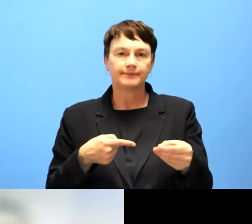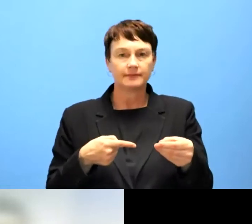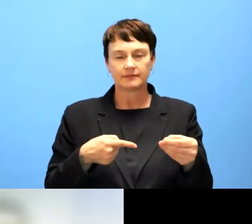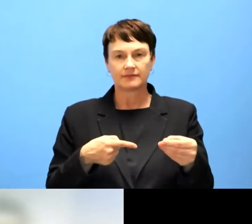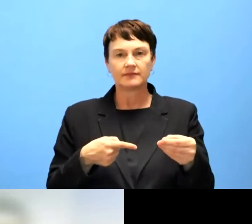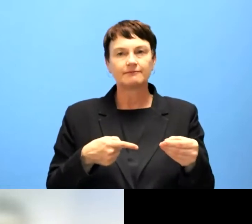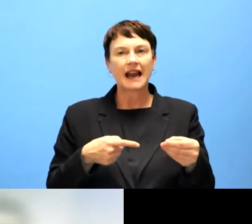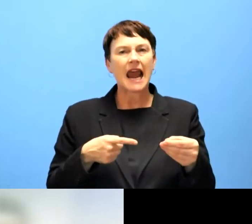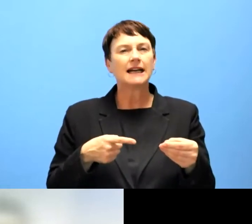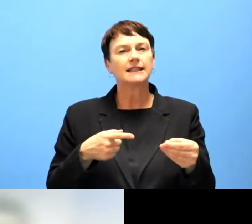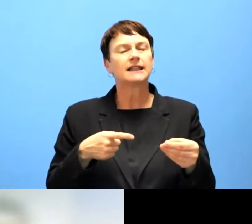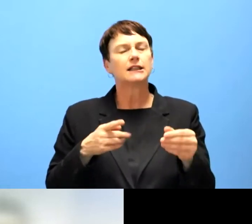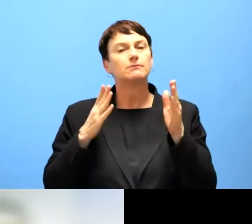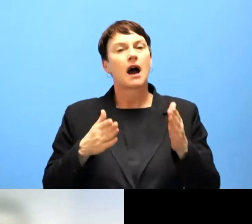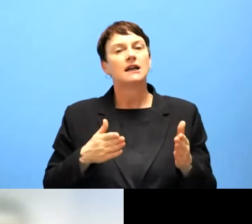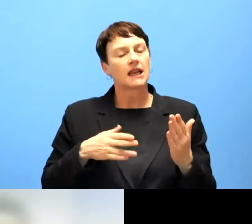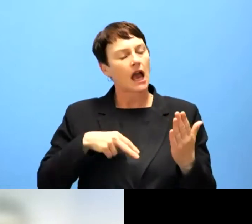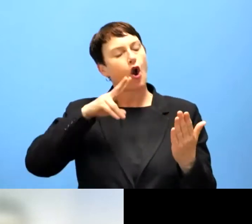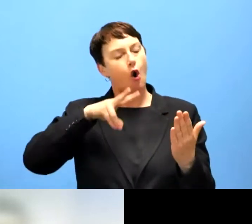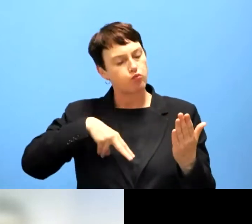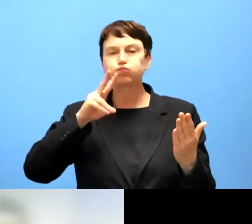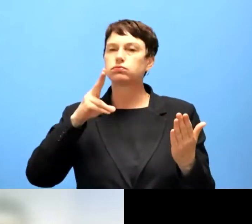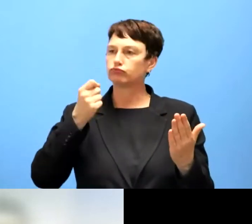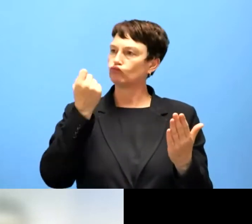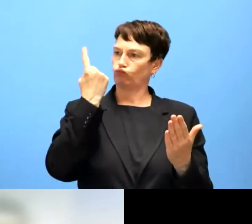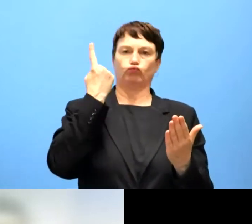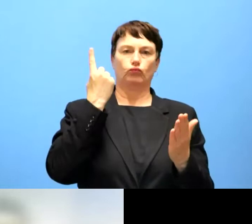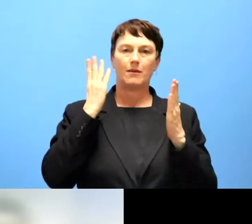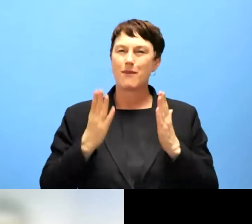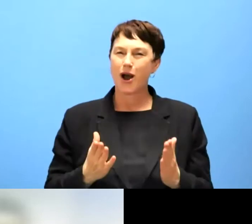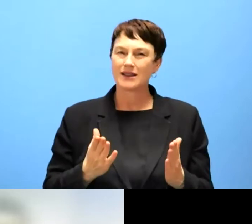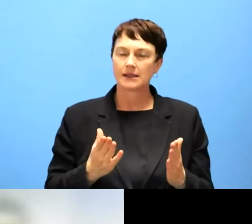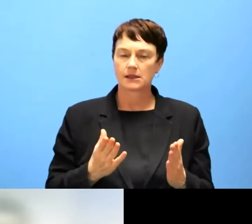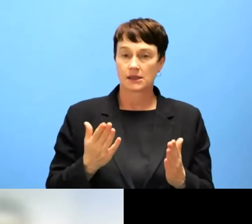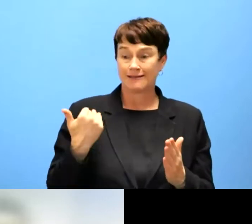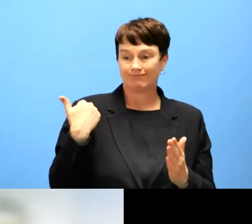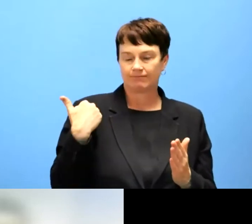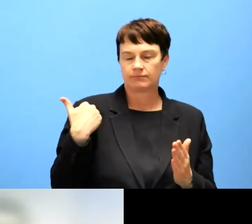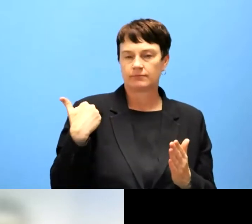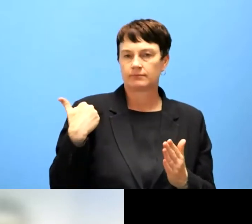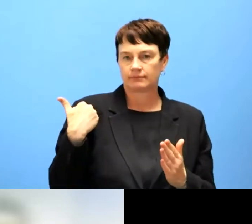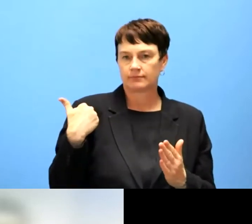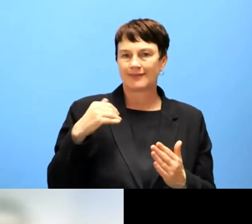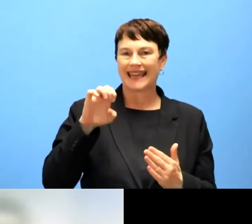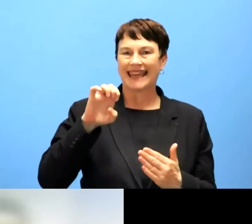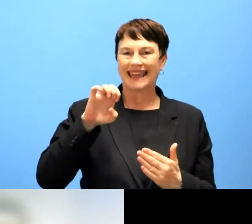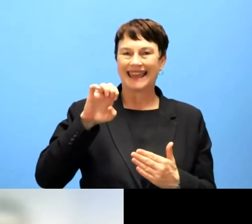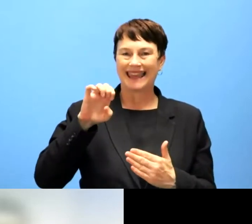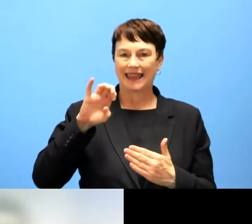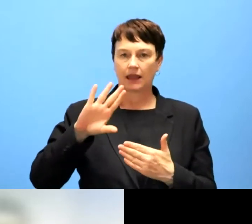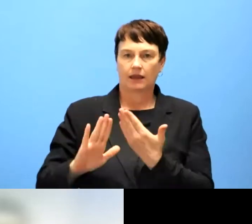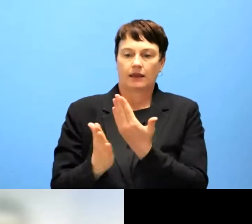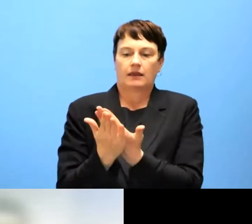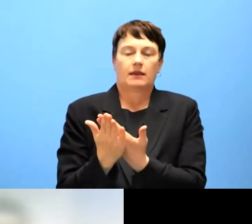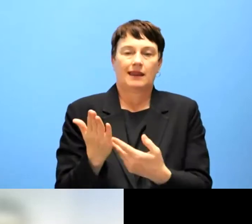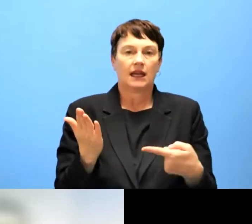incomprehensible. I mean, in the last version or 2 versions ago, we added the Annex E, which is a little bit of a, human language add-on trying